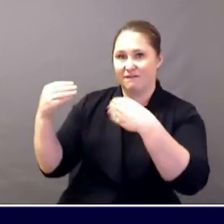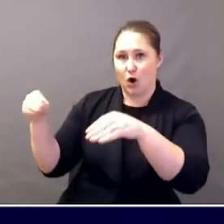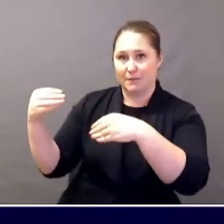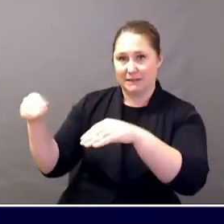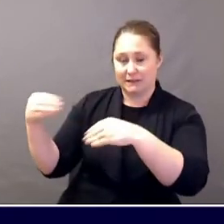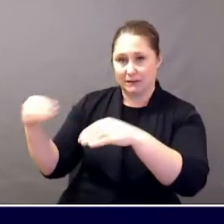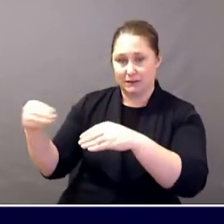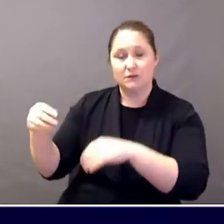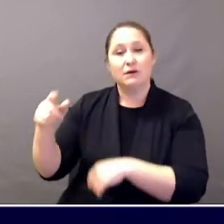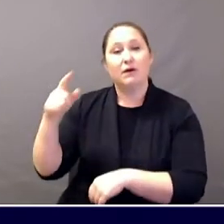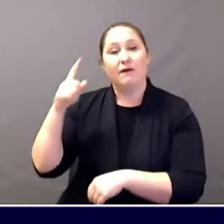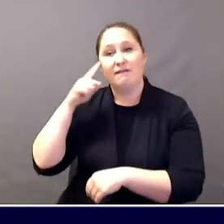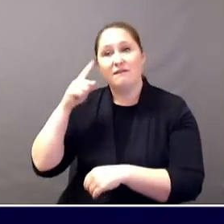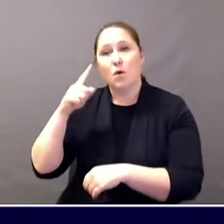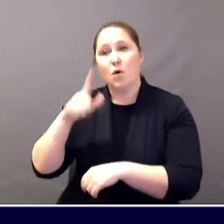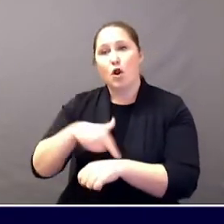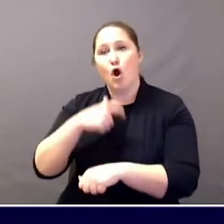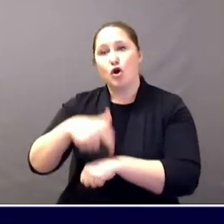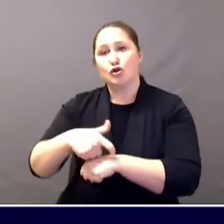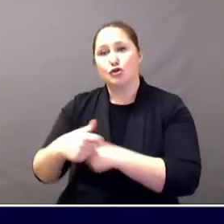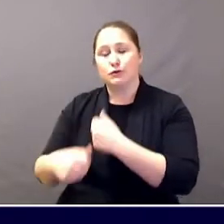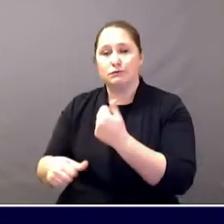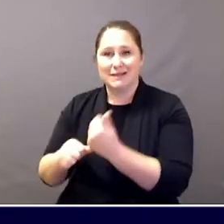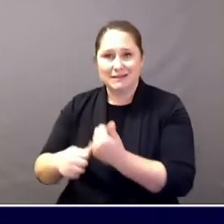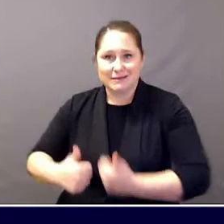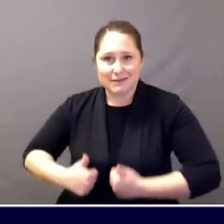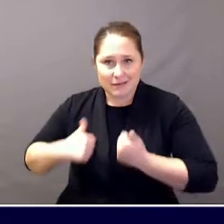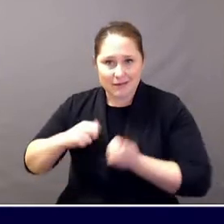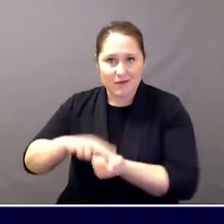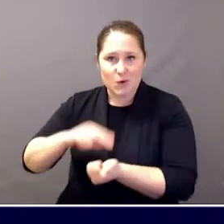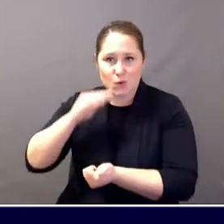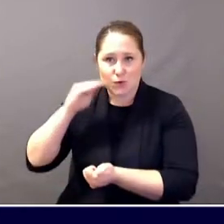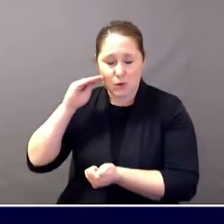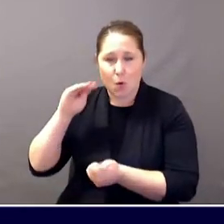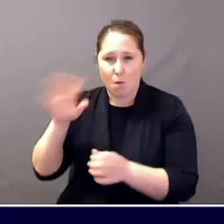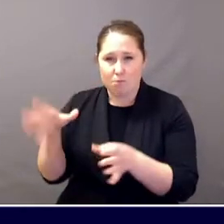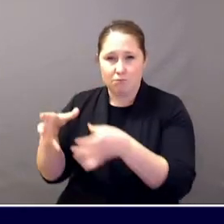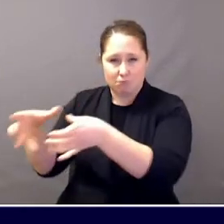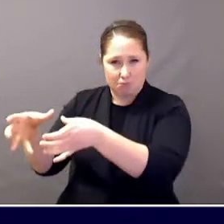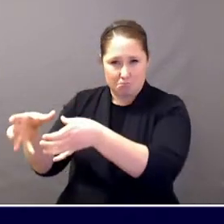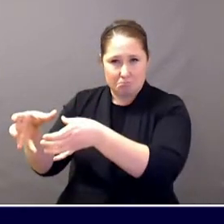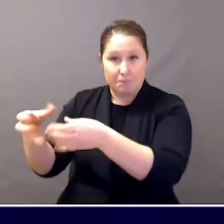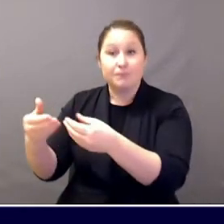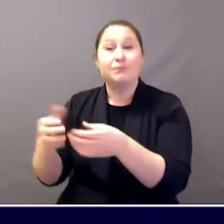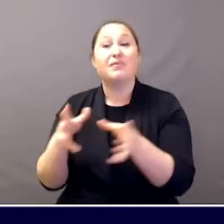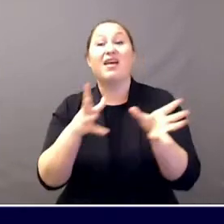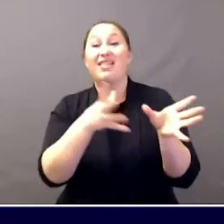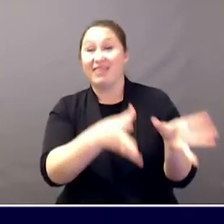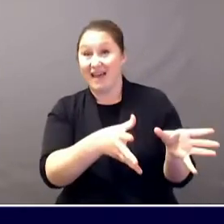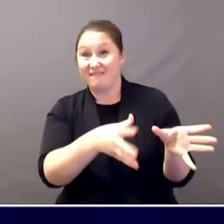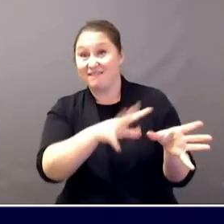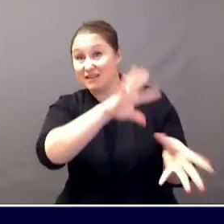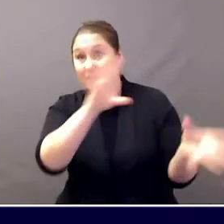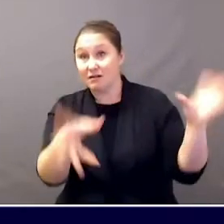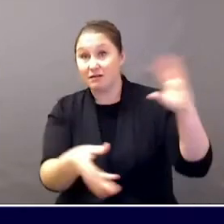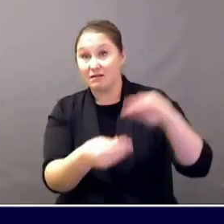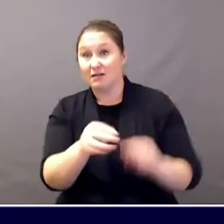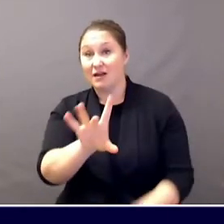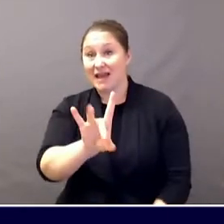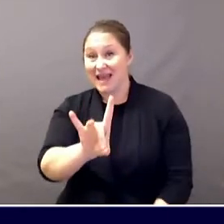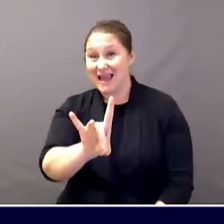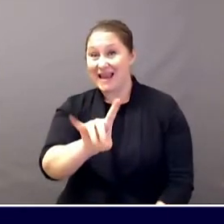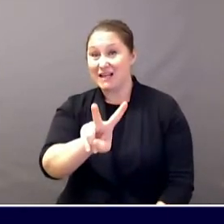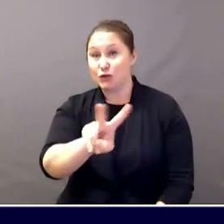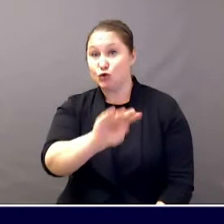federal government directly, 82% of the first doses of vaccines Maine has received